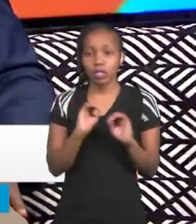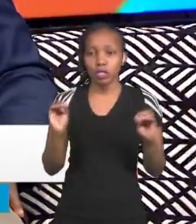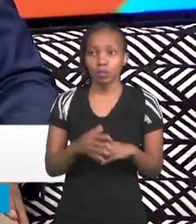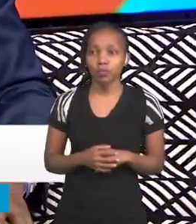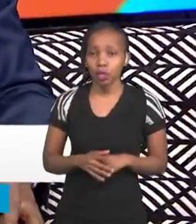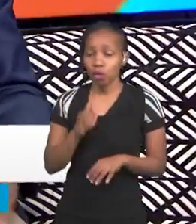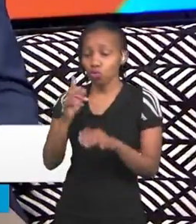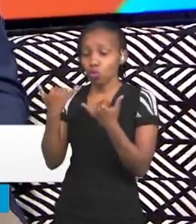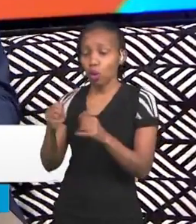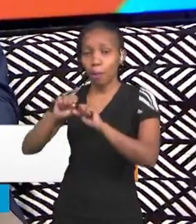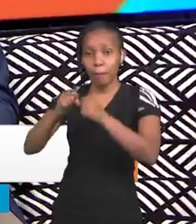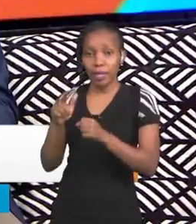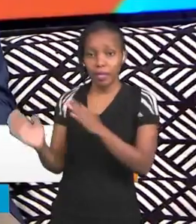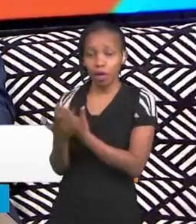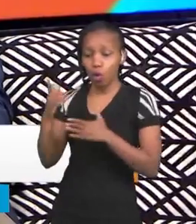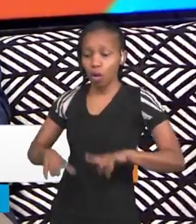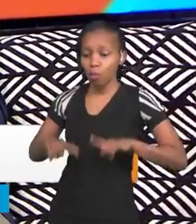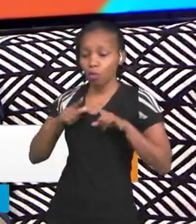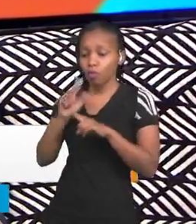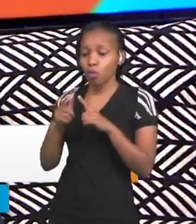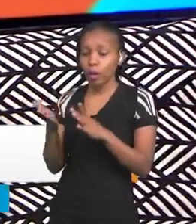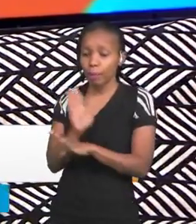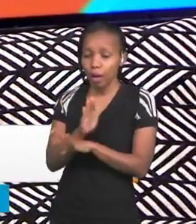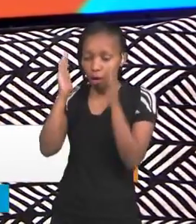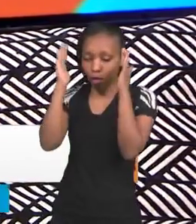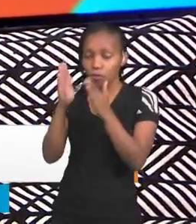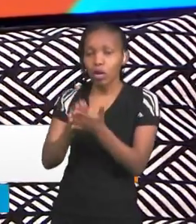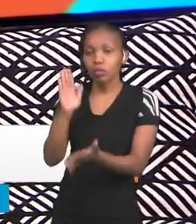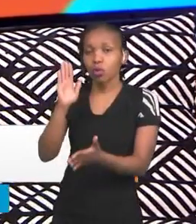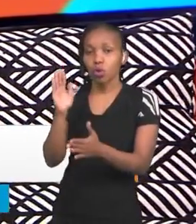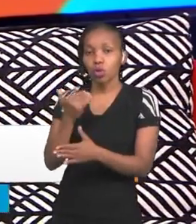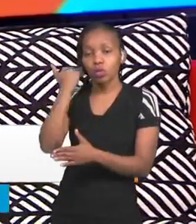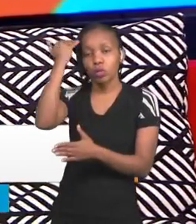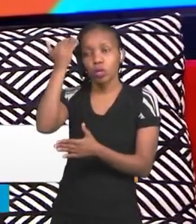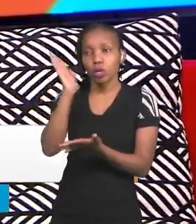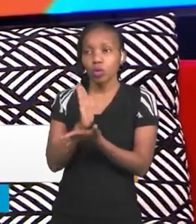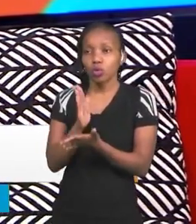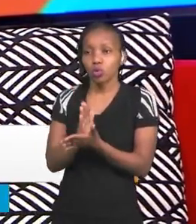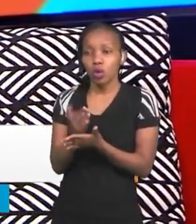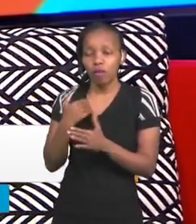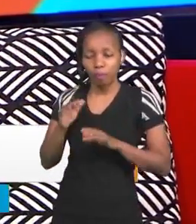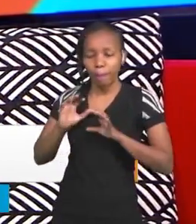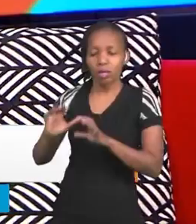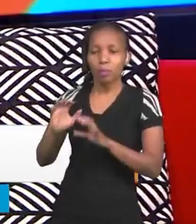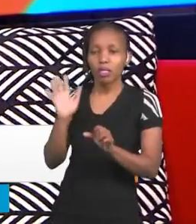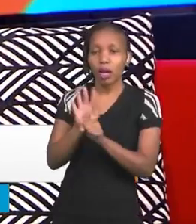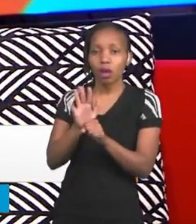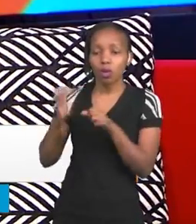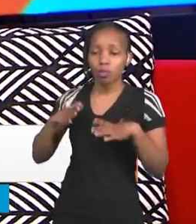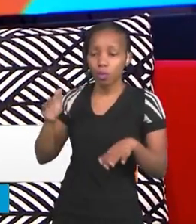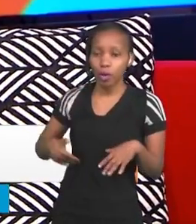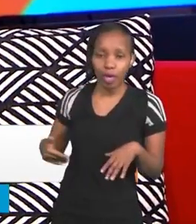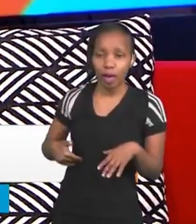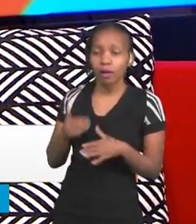So we take a short break right here at Morning Live. When we come back, we'll be focusing more on the pressure. Trust me, there's so much pressure among the young people.